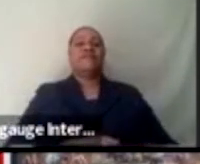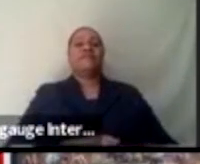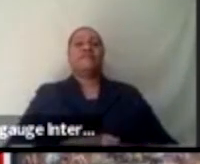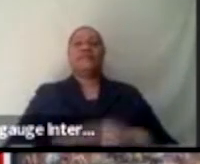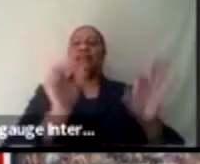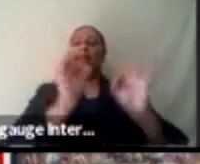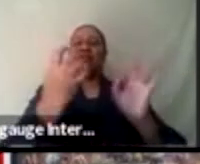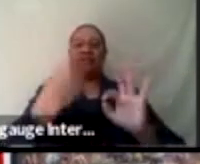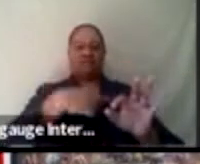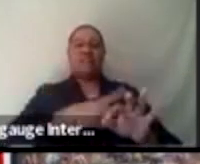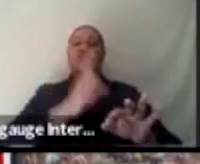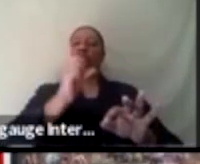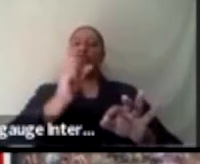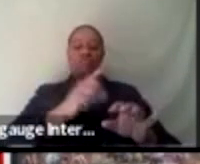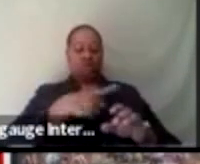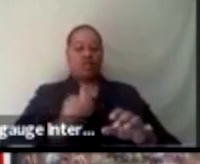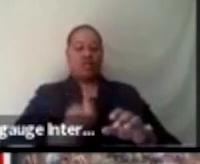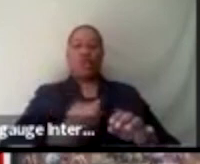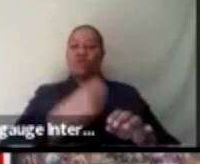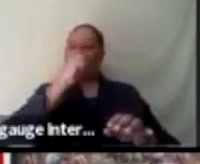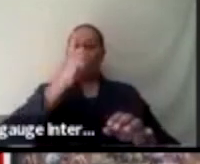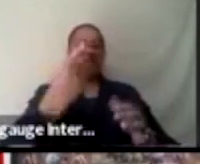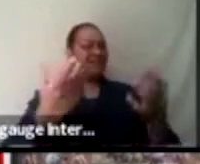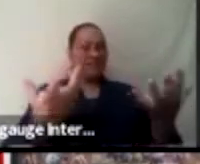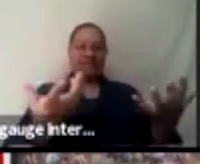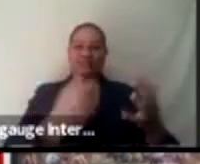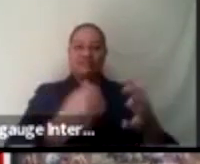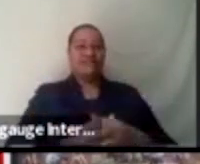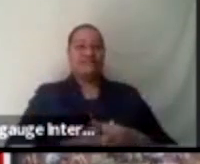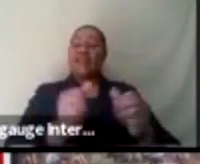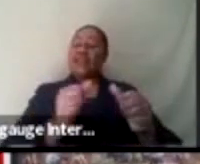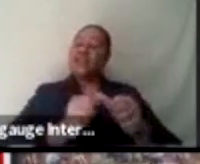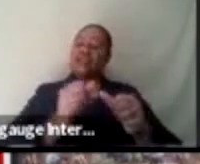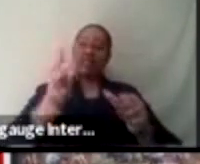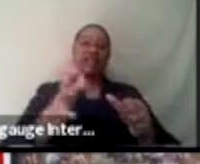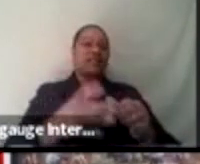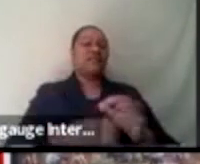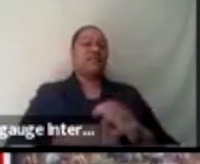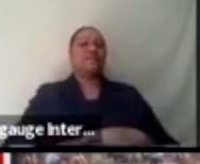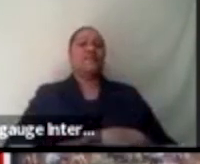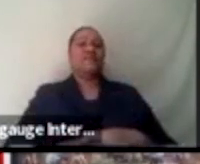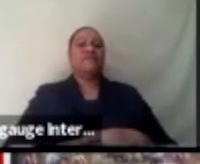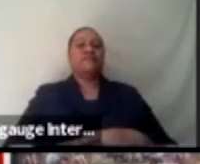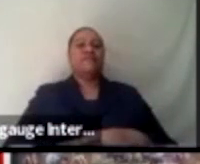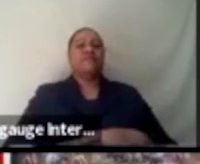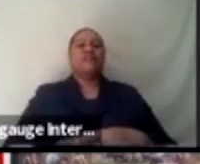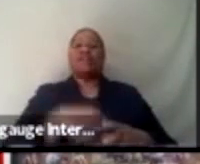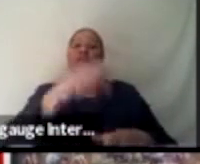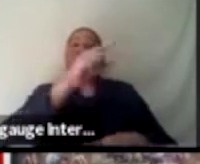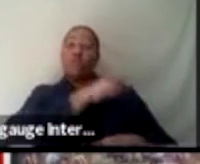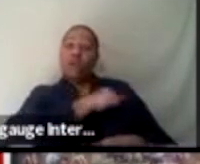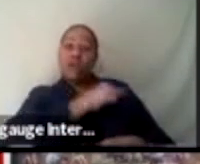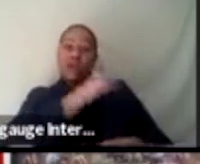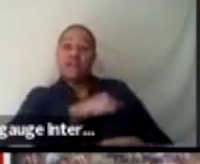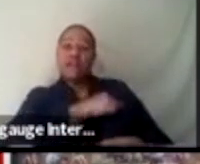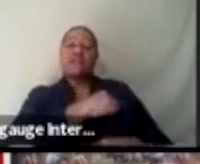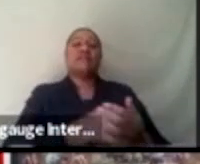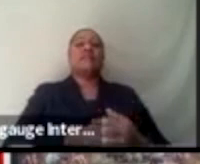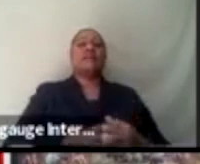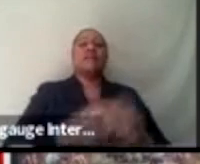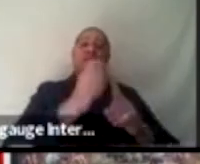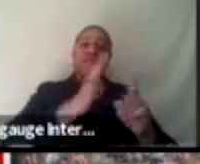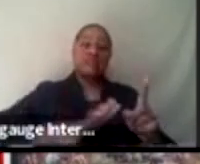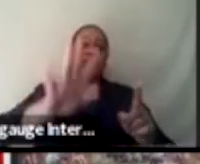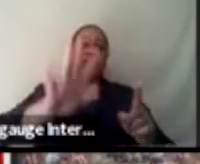do this alone. Excellencies, the tone The quality and the type of Pacific